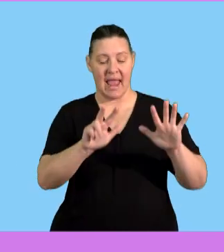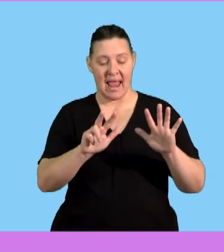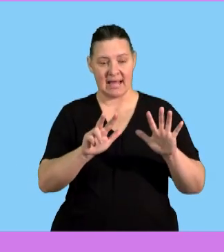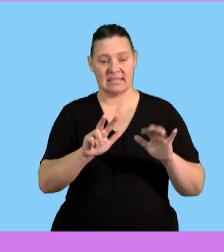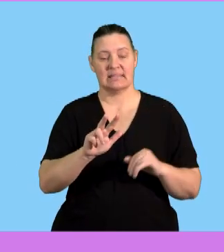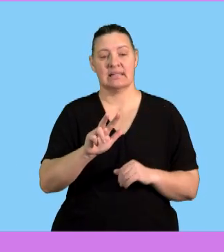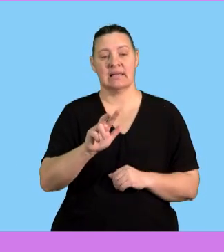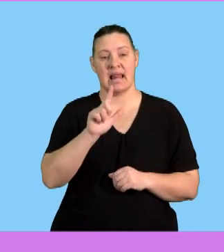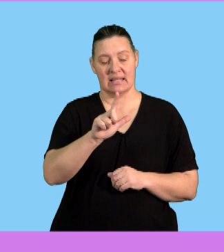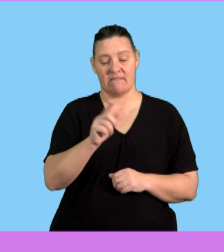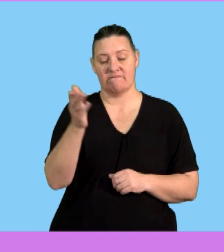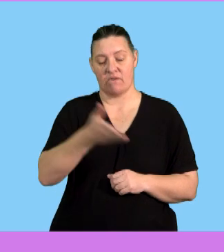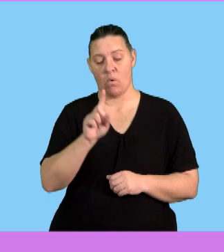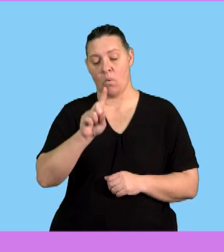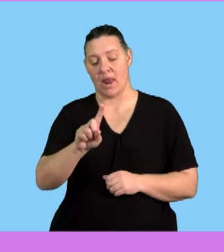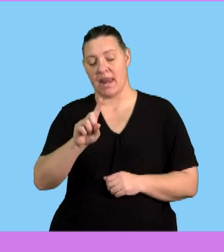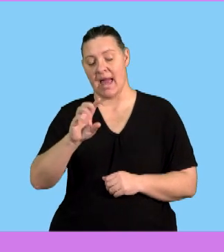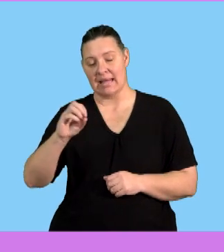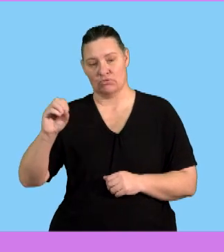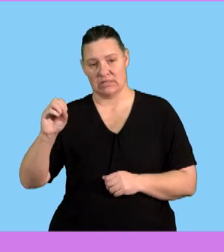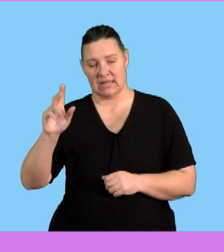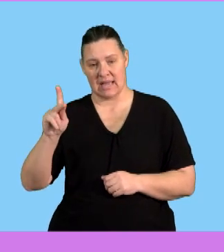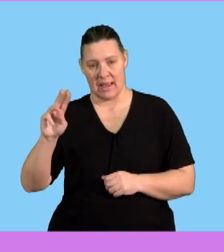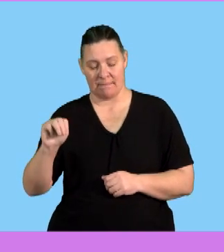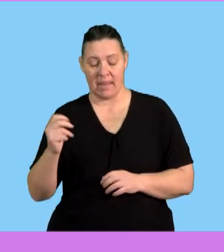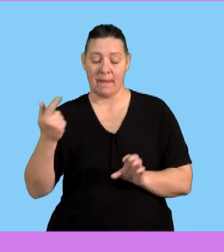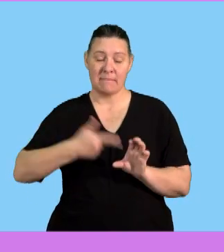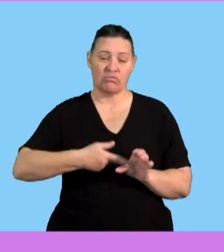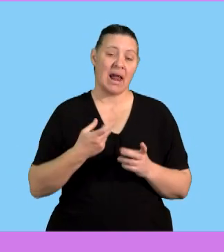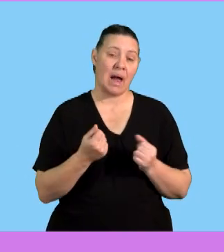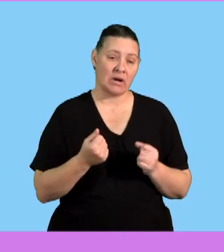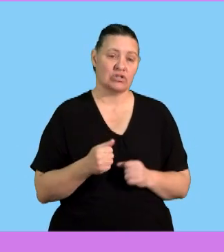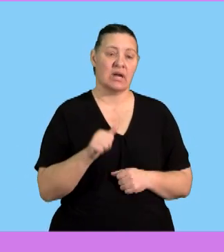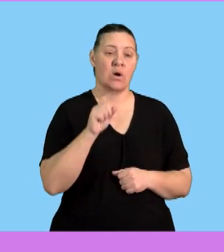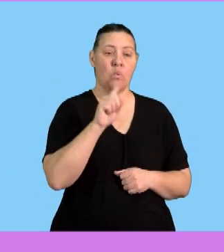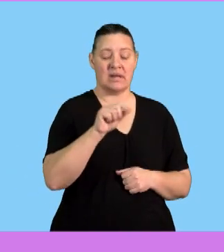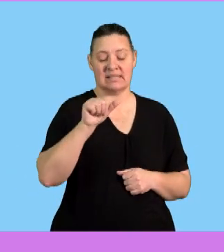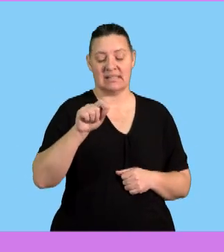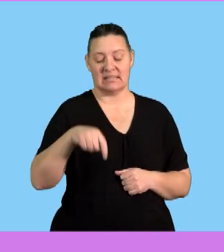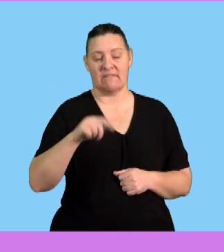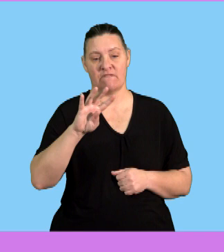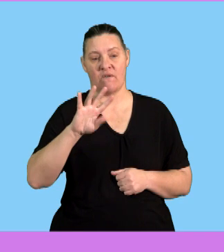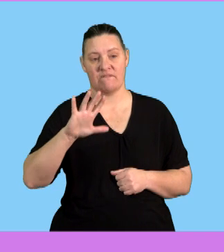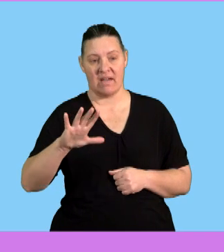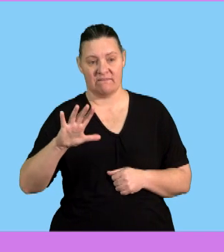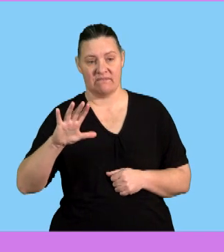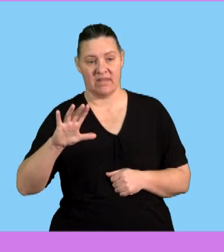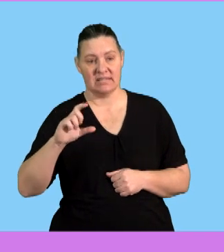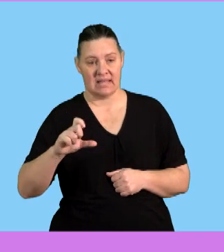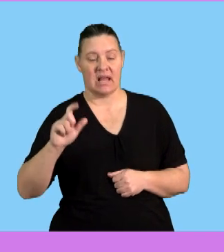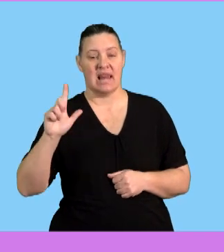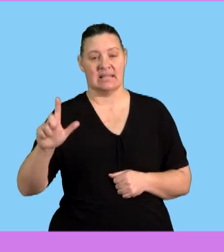liters per 100 kilometers and petrol costs 16.45 cents per